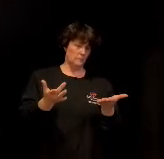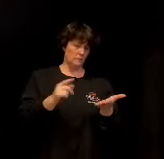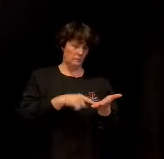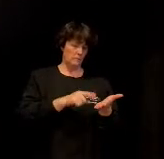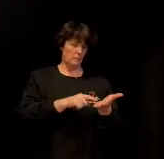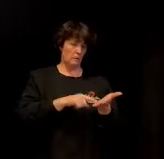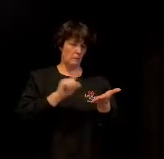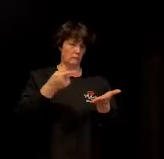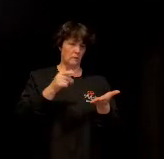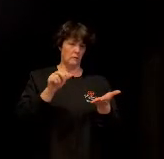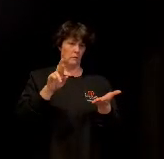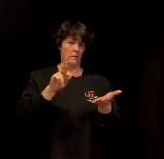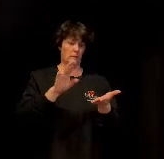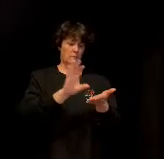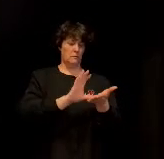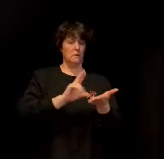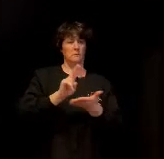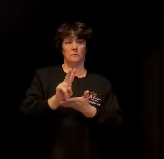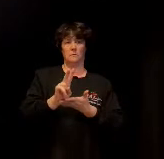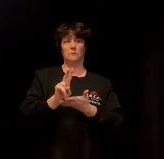1 Corinthians chapter 2.